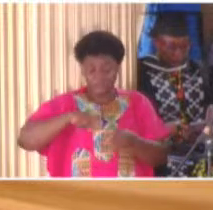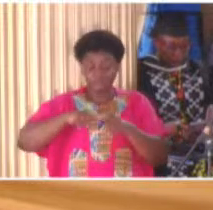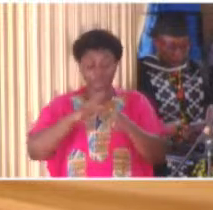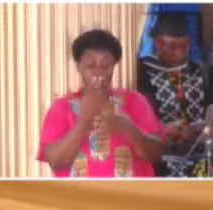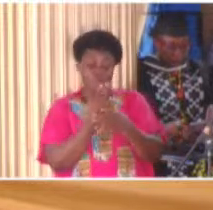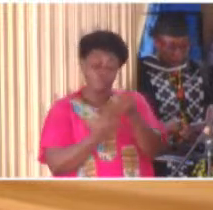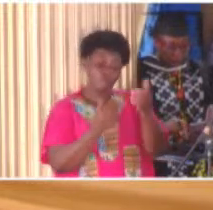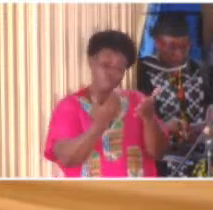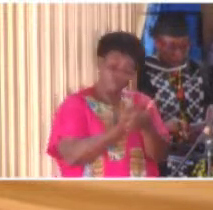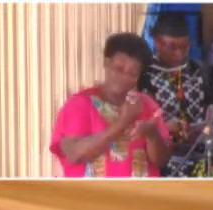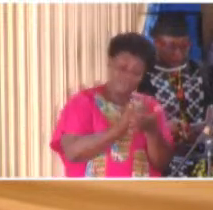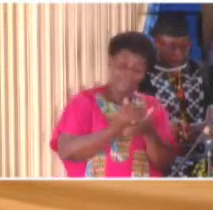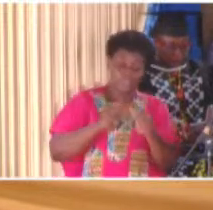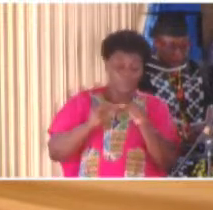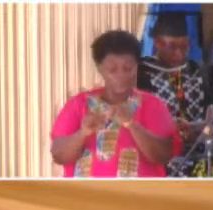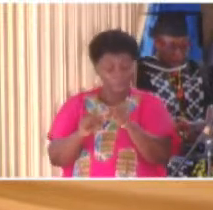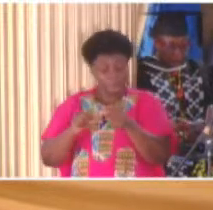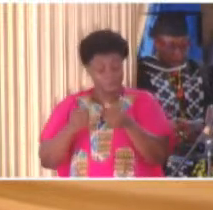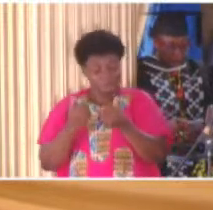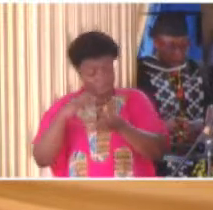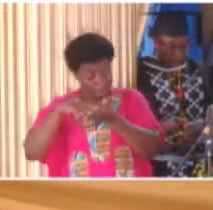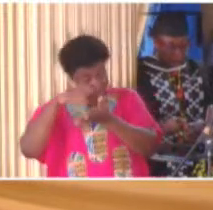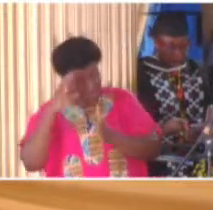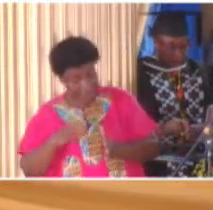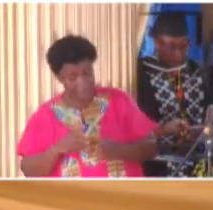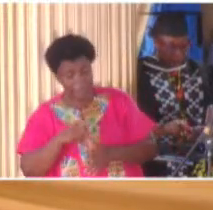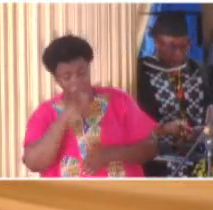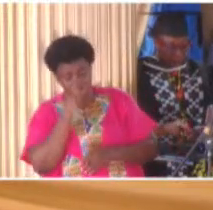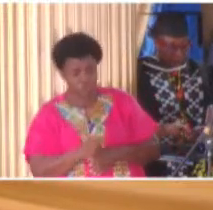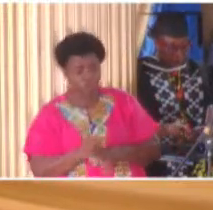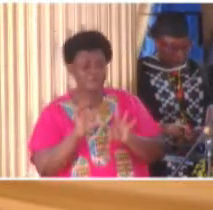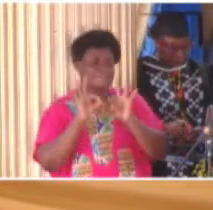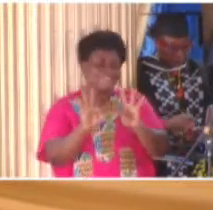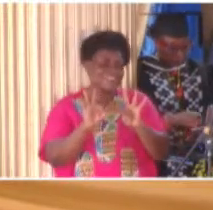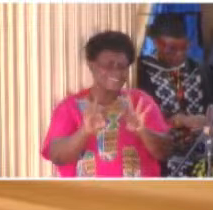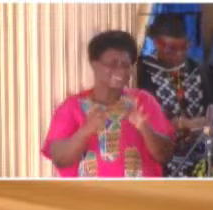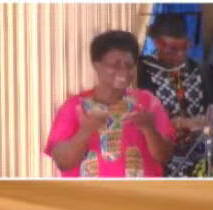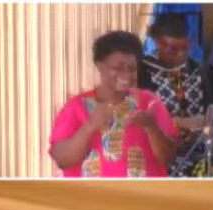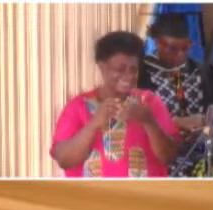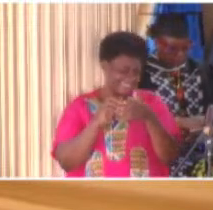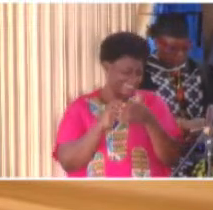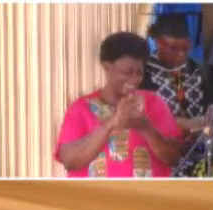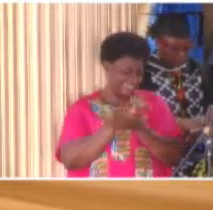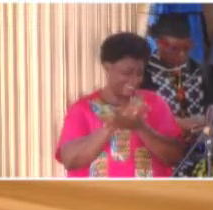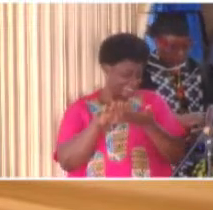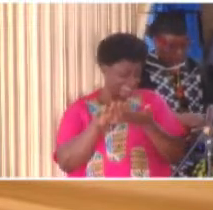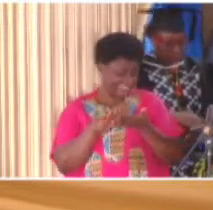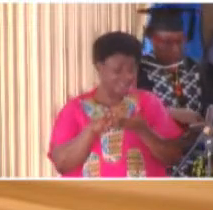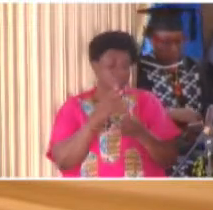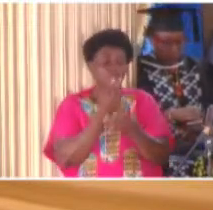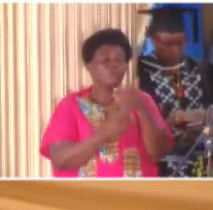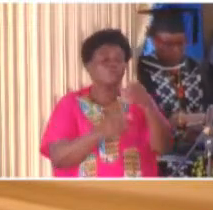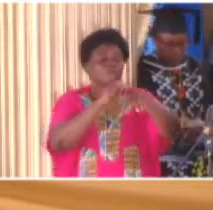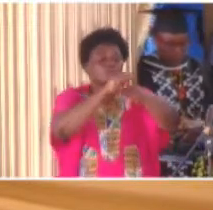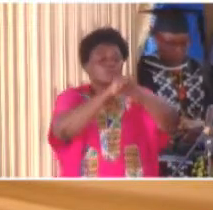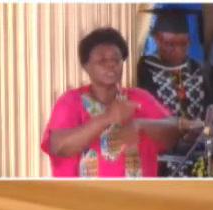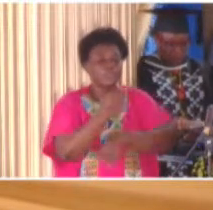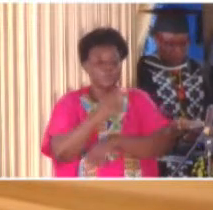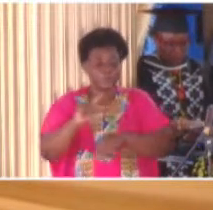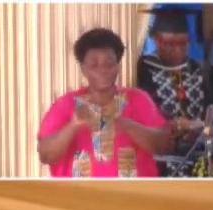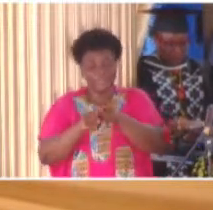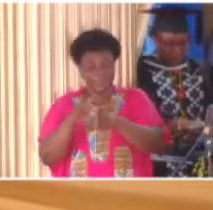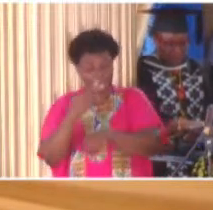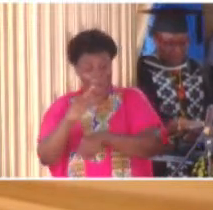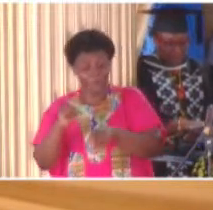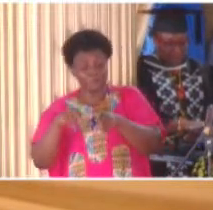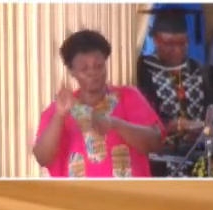continuing students, has ensured fairness and transparency in the distribution of spaces in both the traditional halls and the halls operated